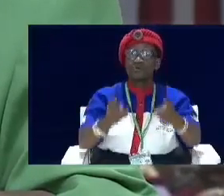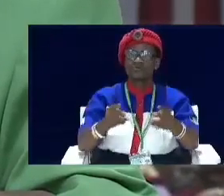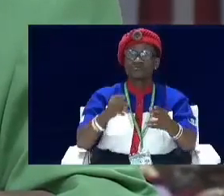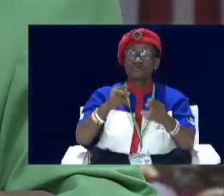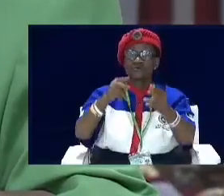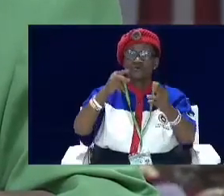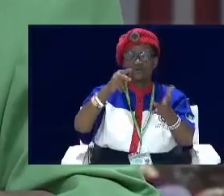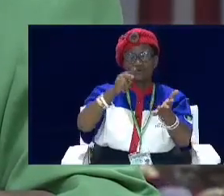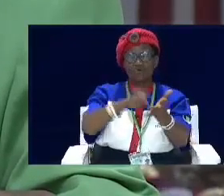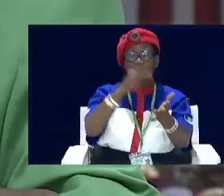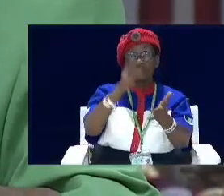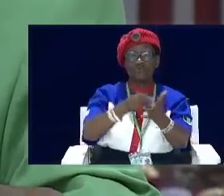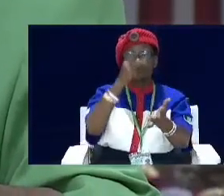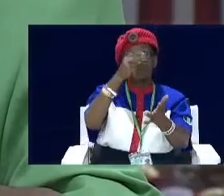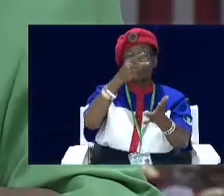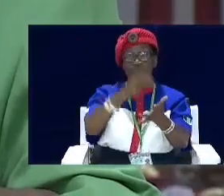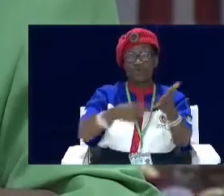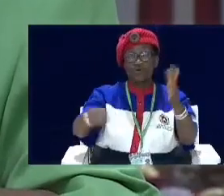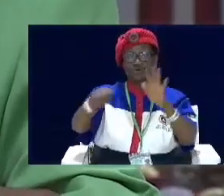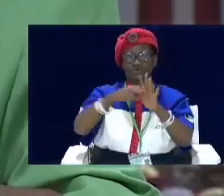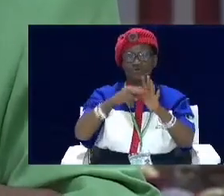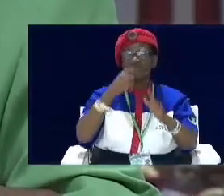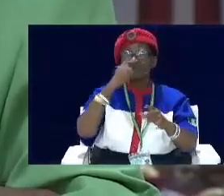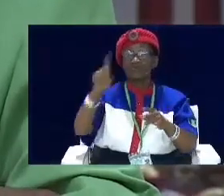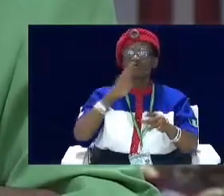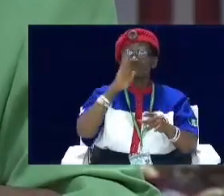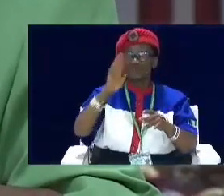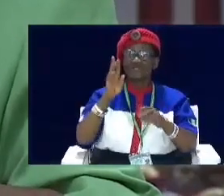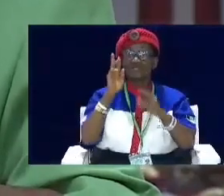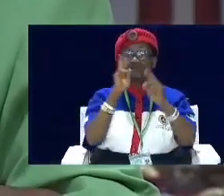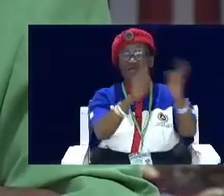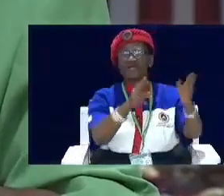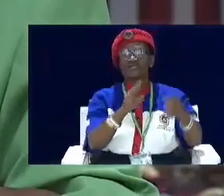portion must be ready for a new